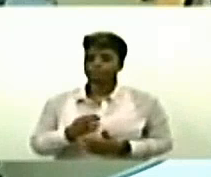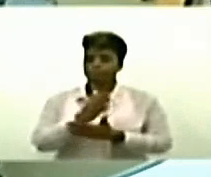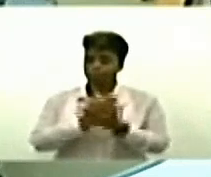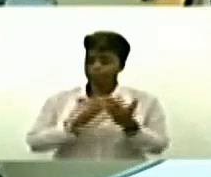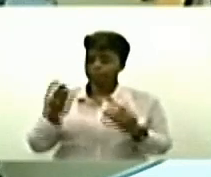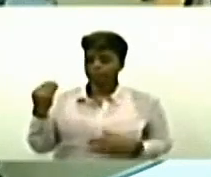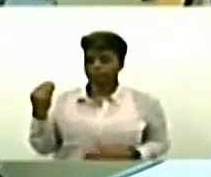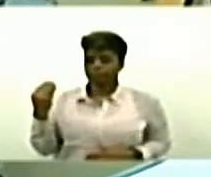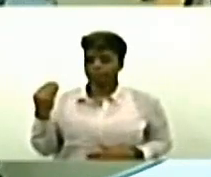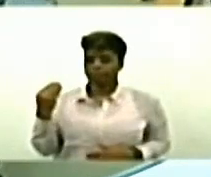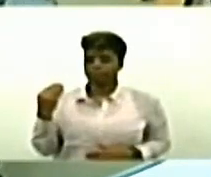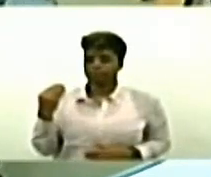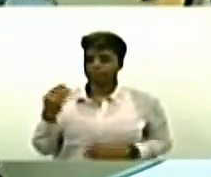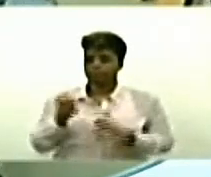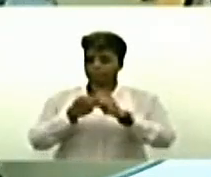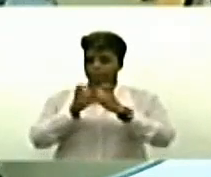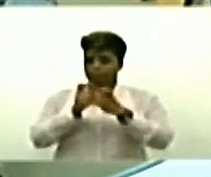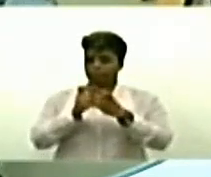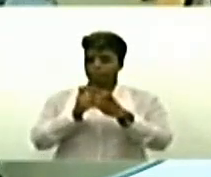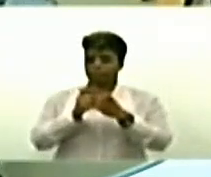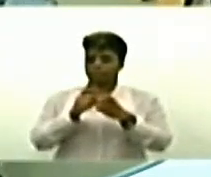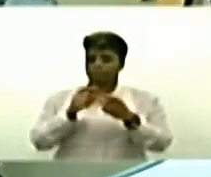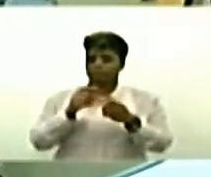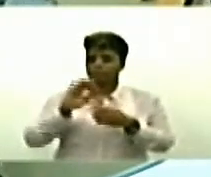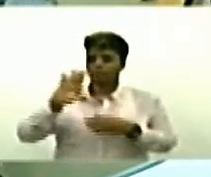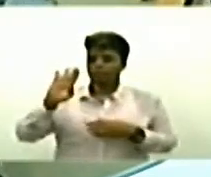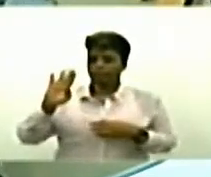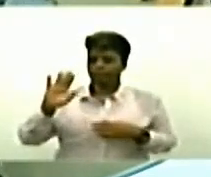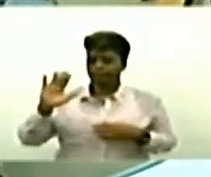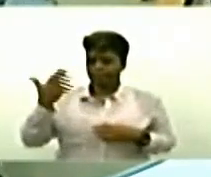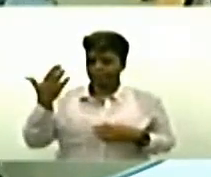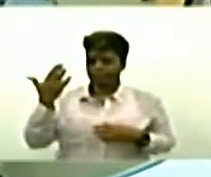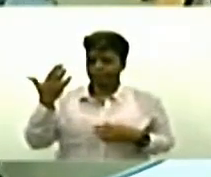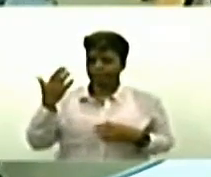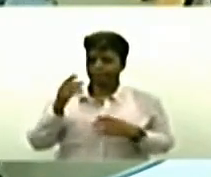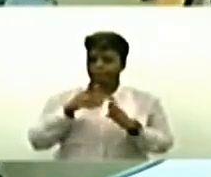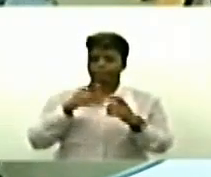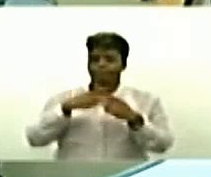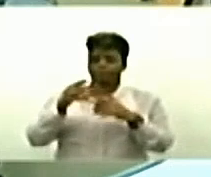14, amendment to 5th schedule of Principal Act.